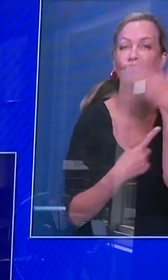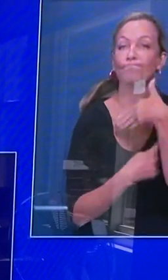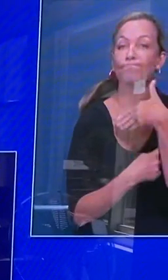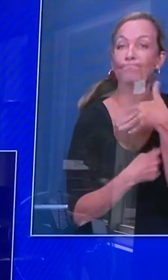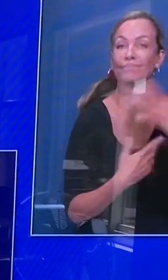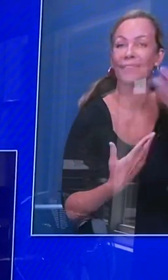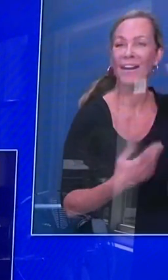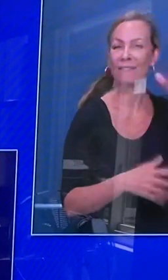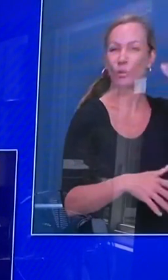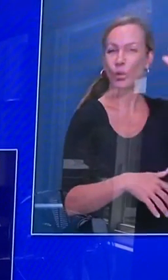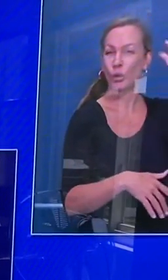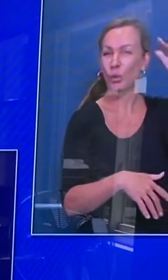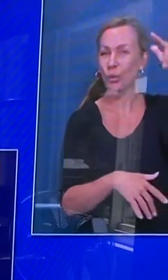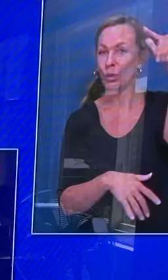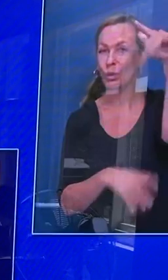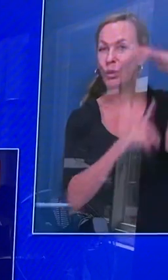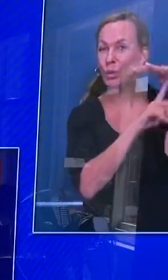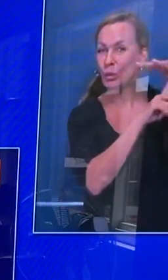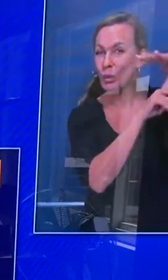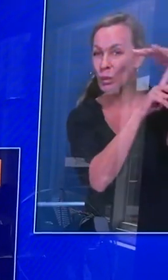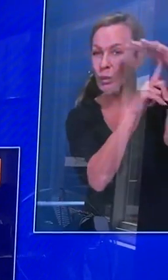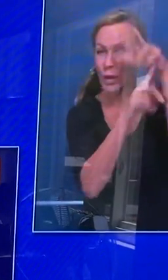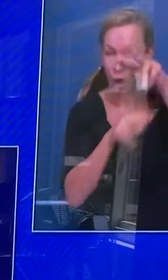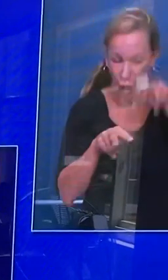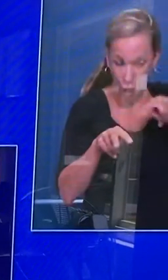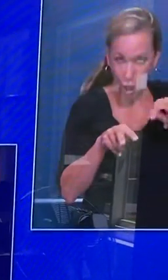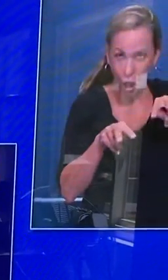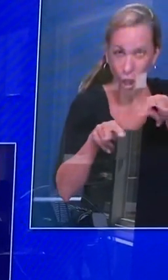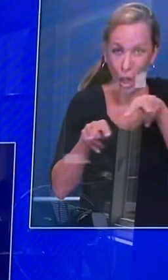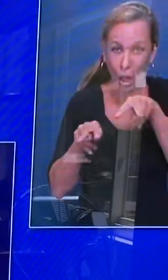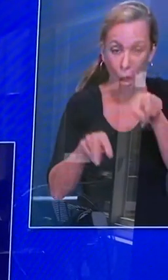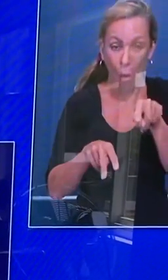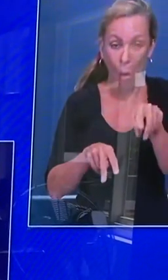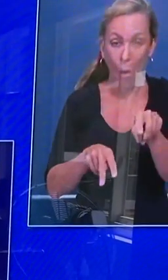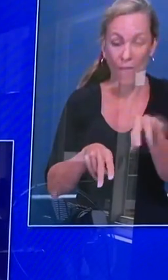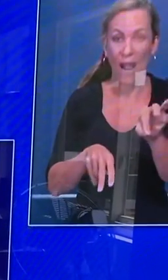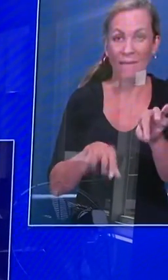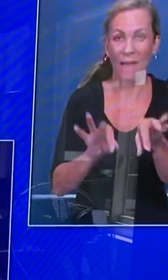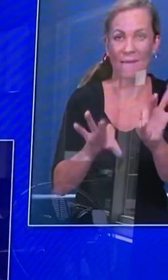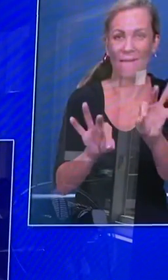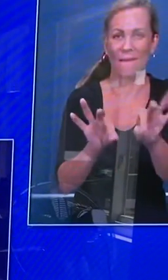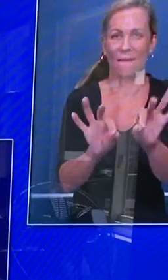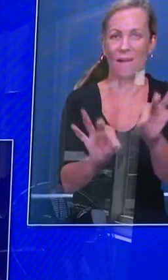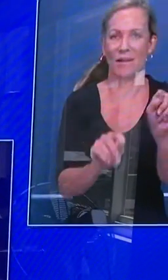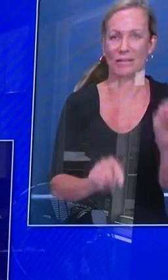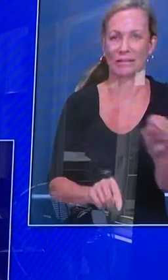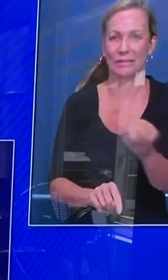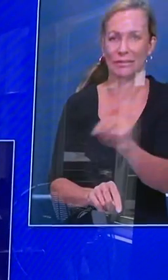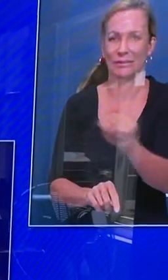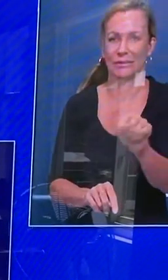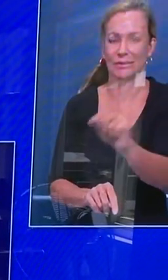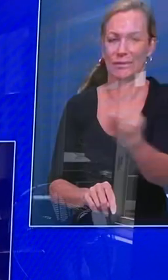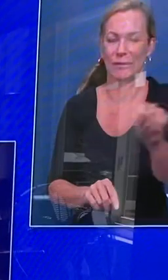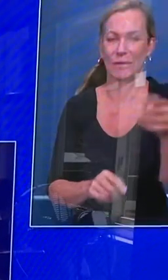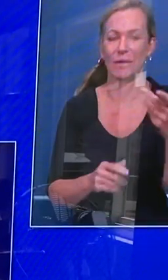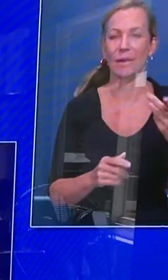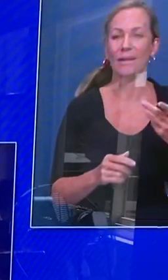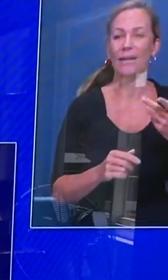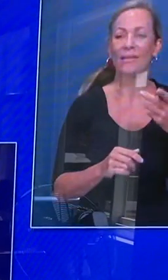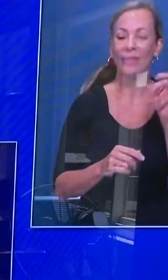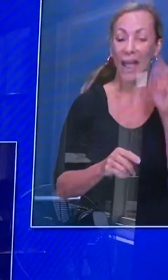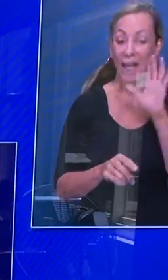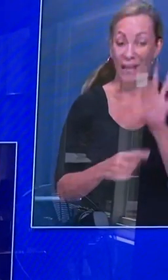to clear, as weather conditions change, we will be identifying likely additional fires throughout the state.